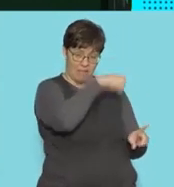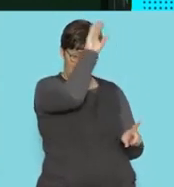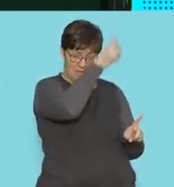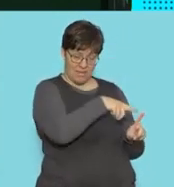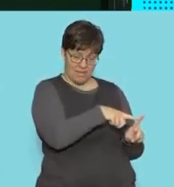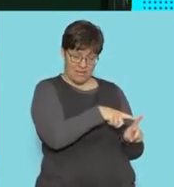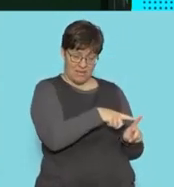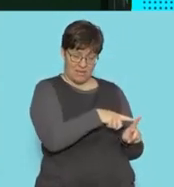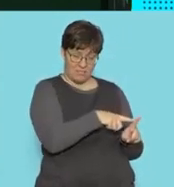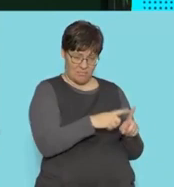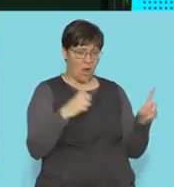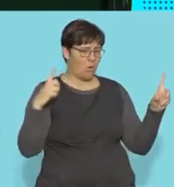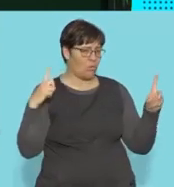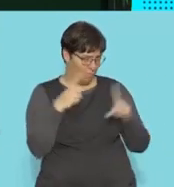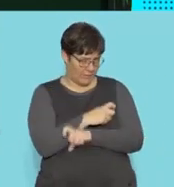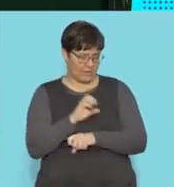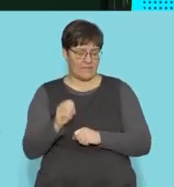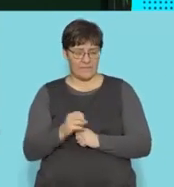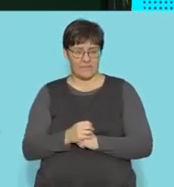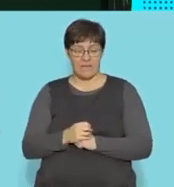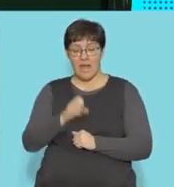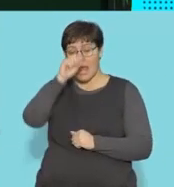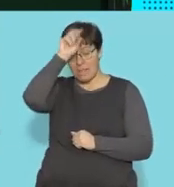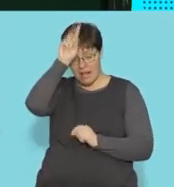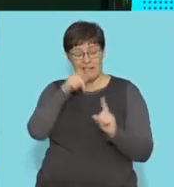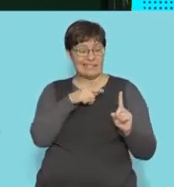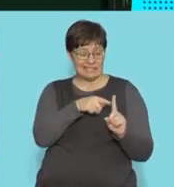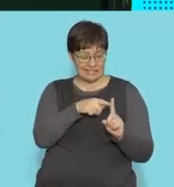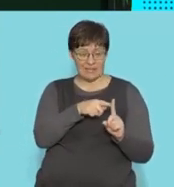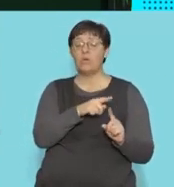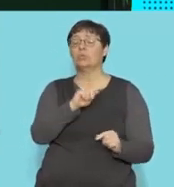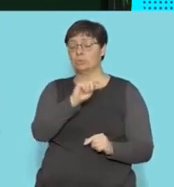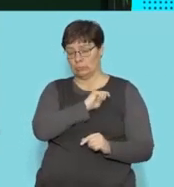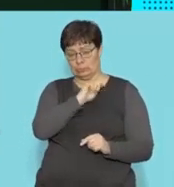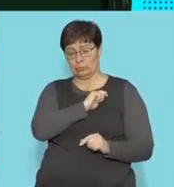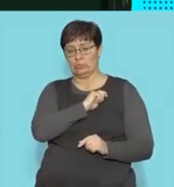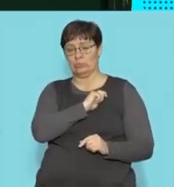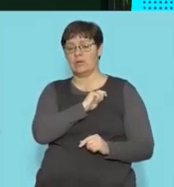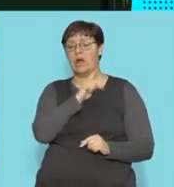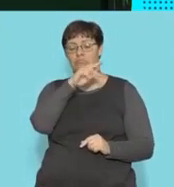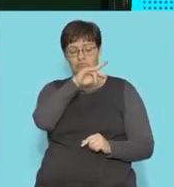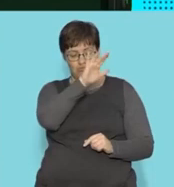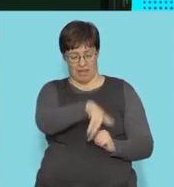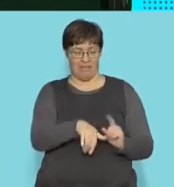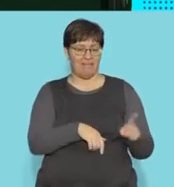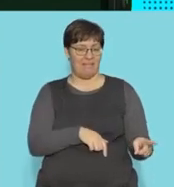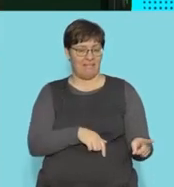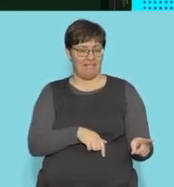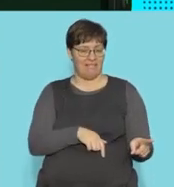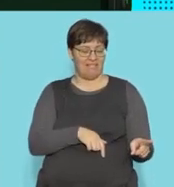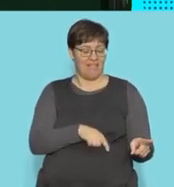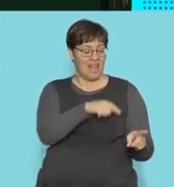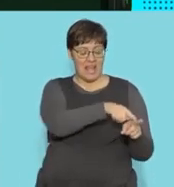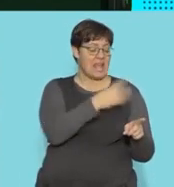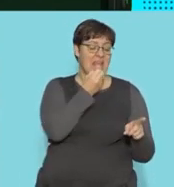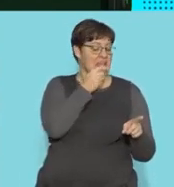now have a little bit of a complication. The impala is most definitely the prey and not the